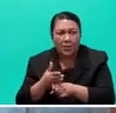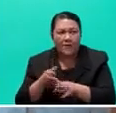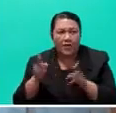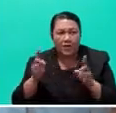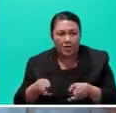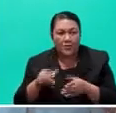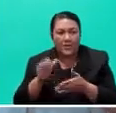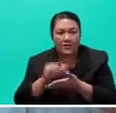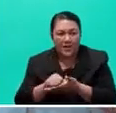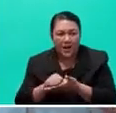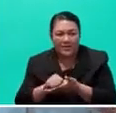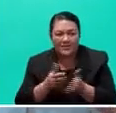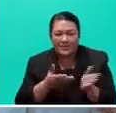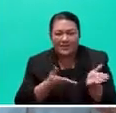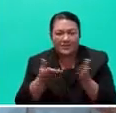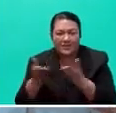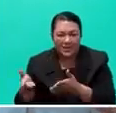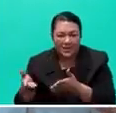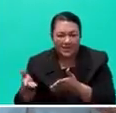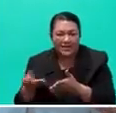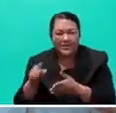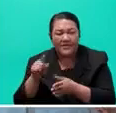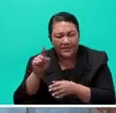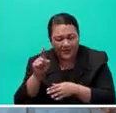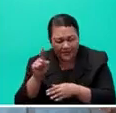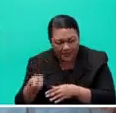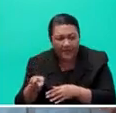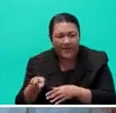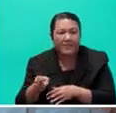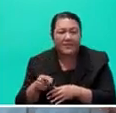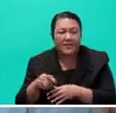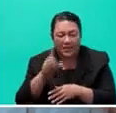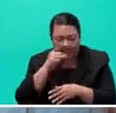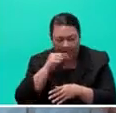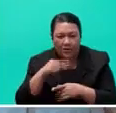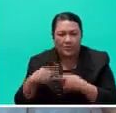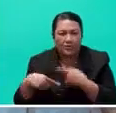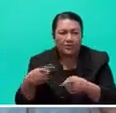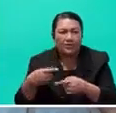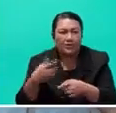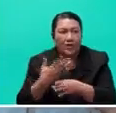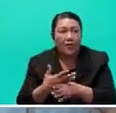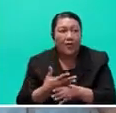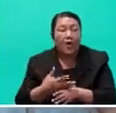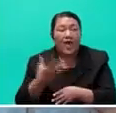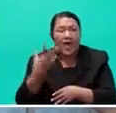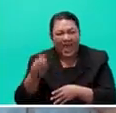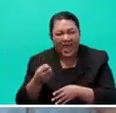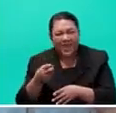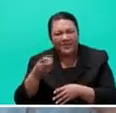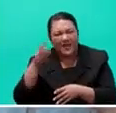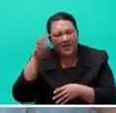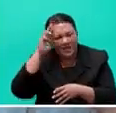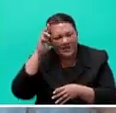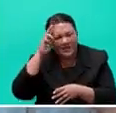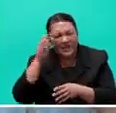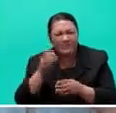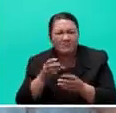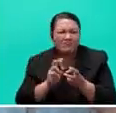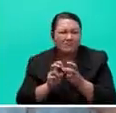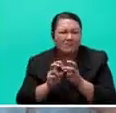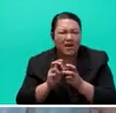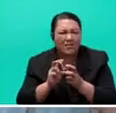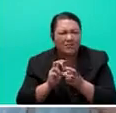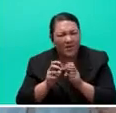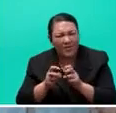There were issues like COVID when we were not able to actually consult, and that was the reason. There was no interior motive about this.